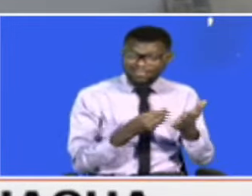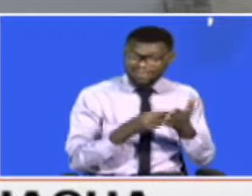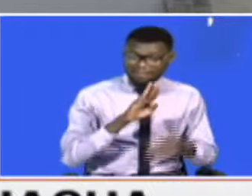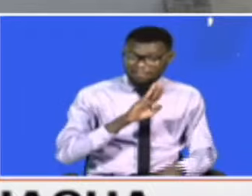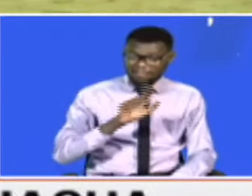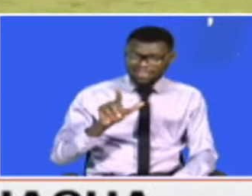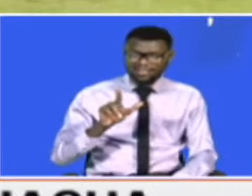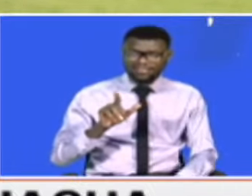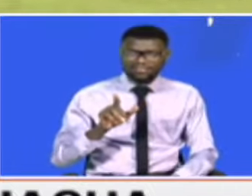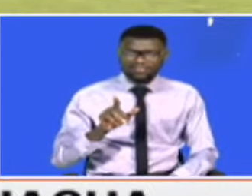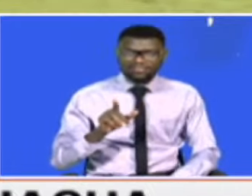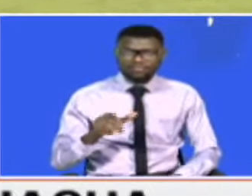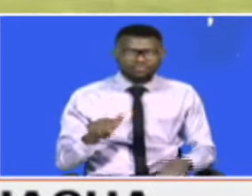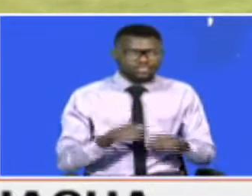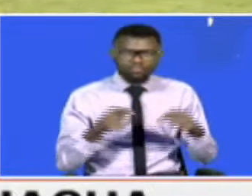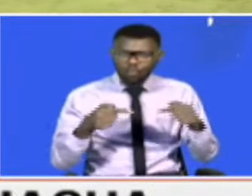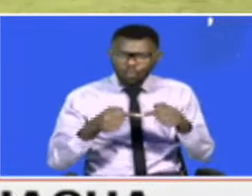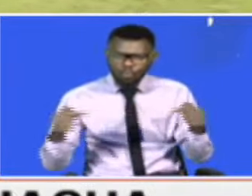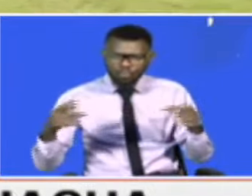joining government.